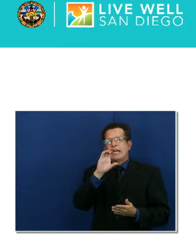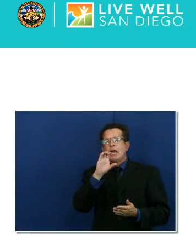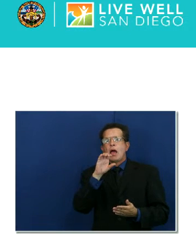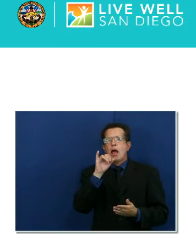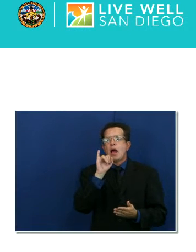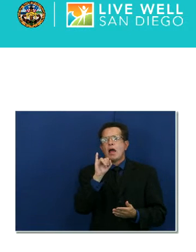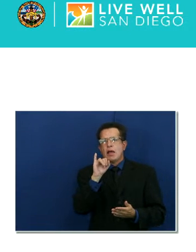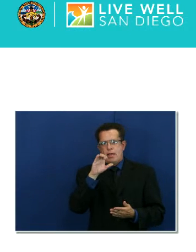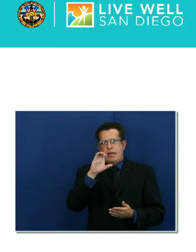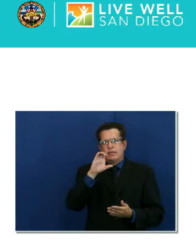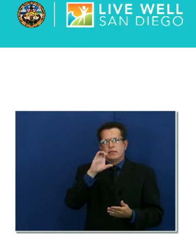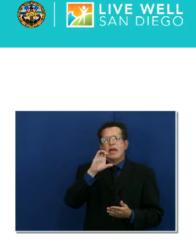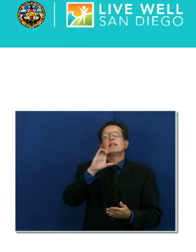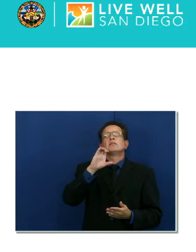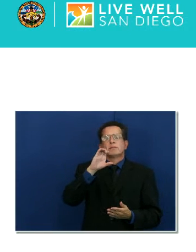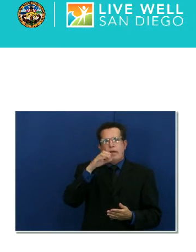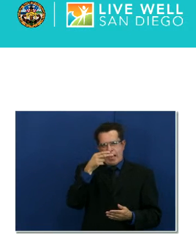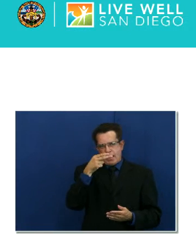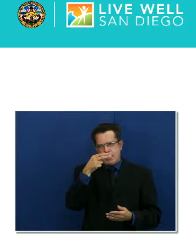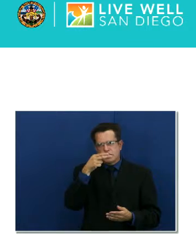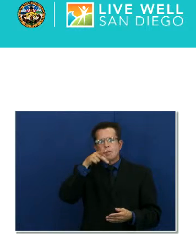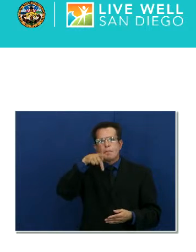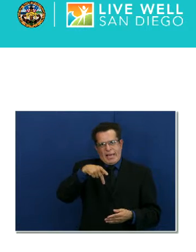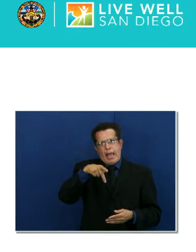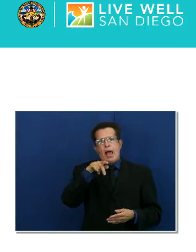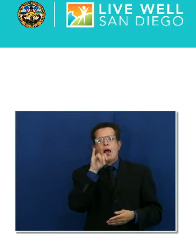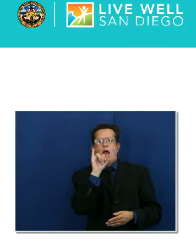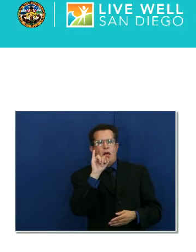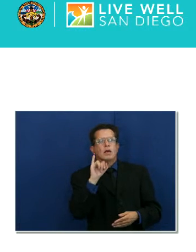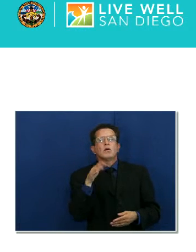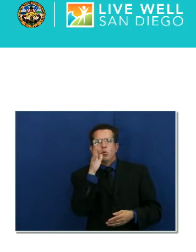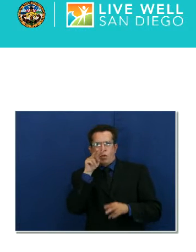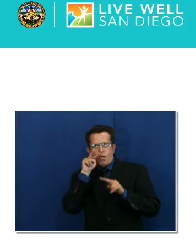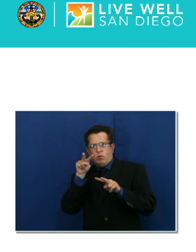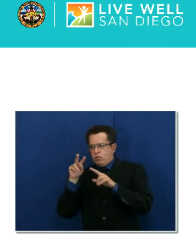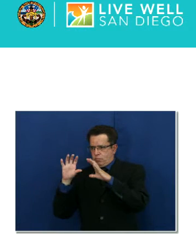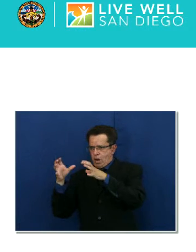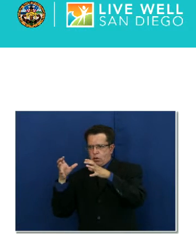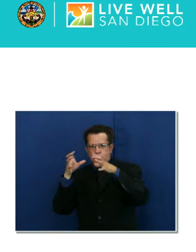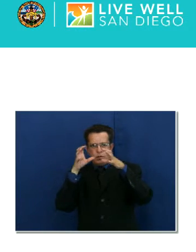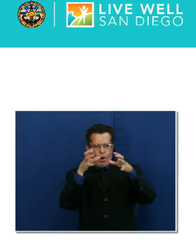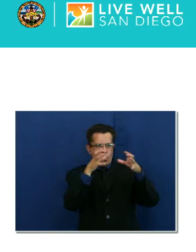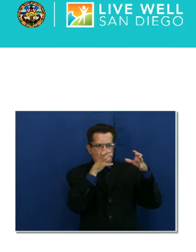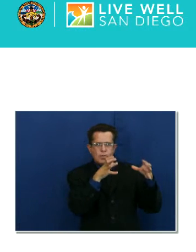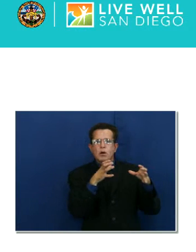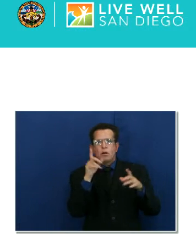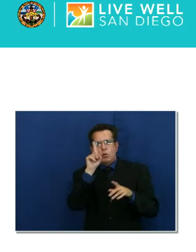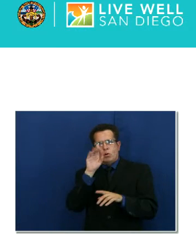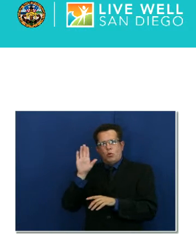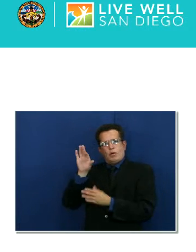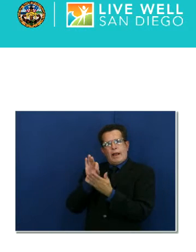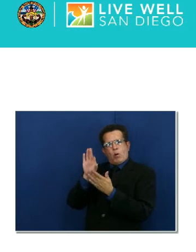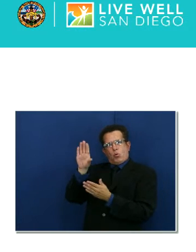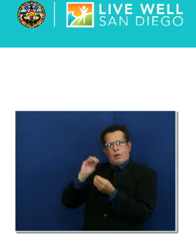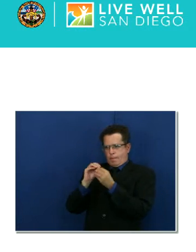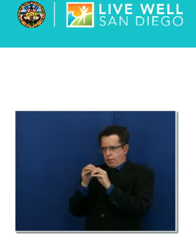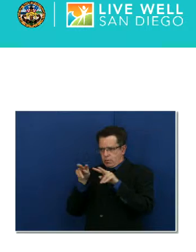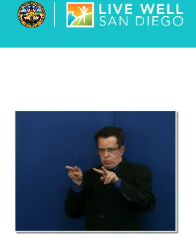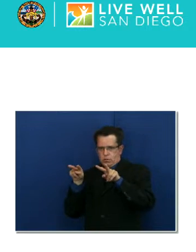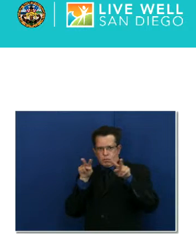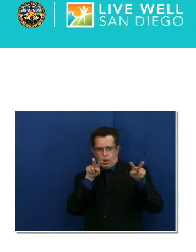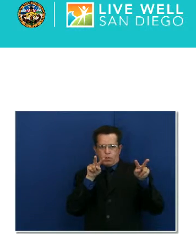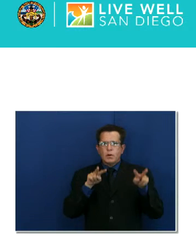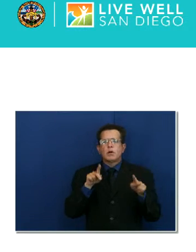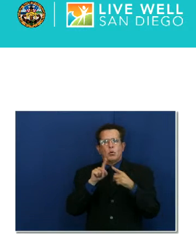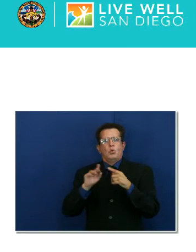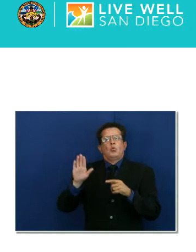at 6 healthy community conditions or health disparity areas that influence health and predicts life